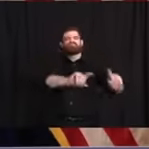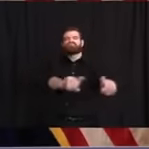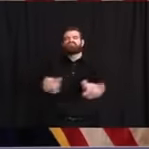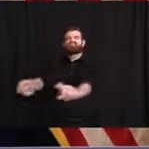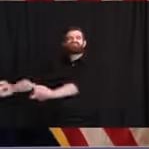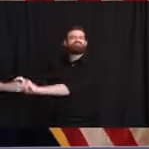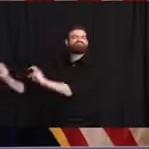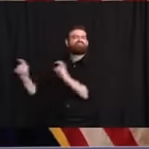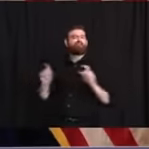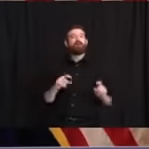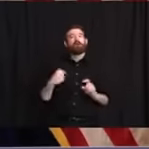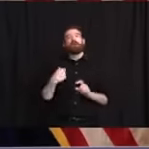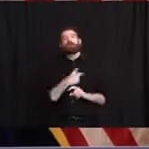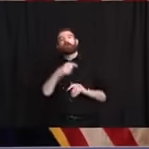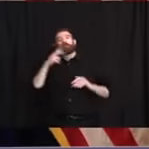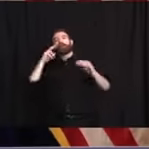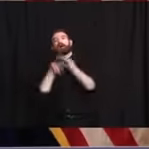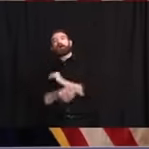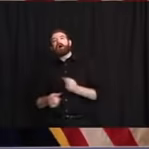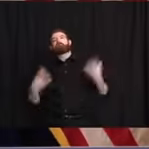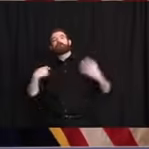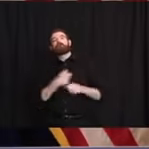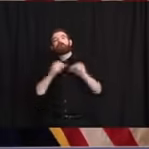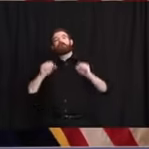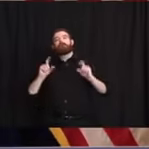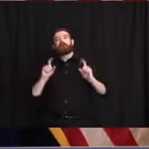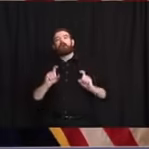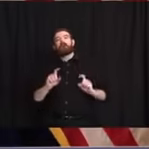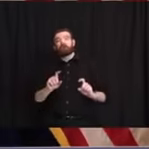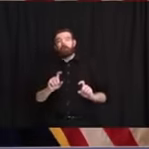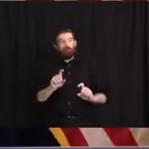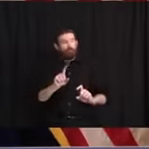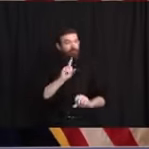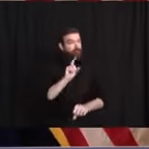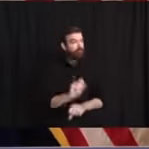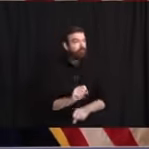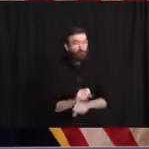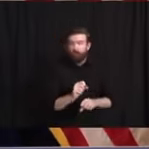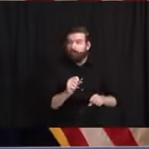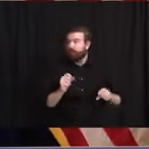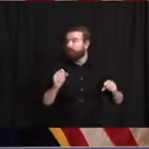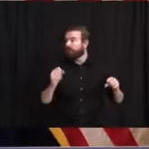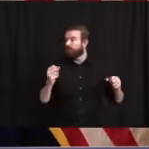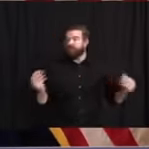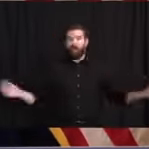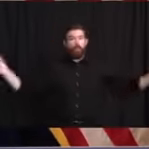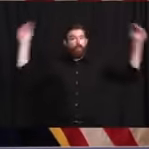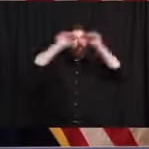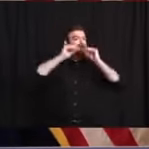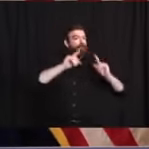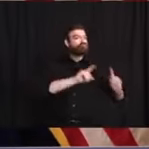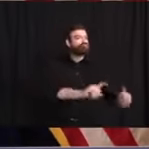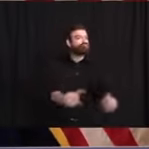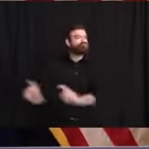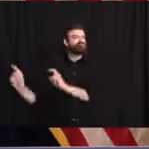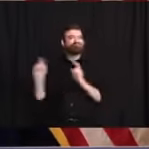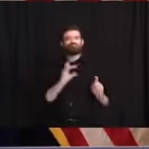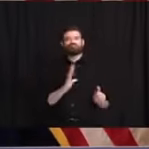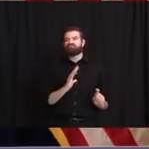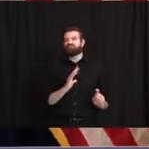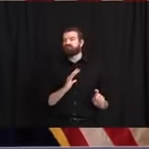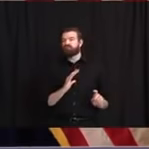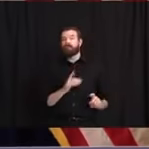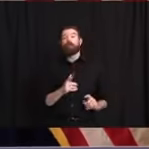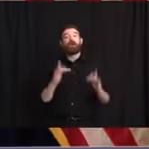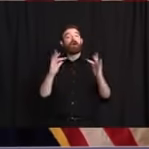daily tests that are being taken, what we had projected for the end of May. And contact tracing is something that we also signaled we